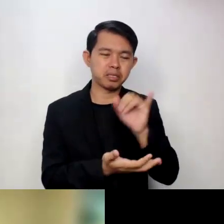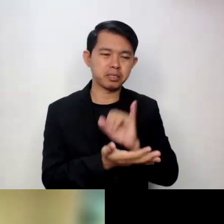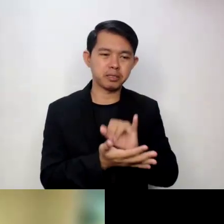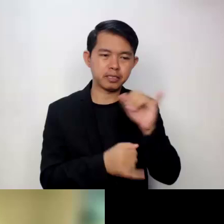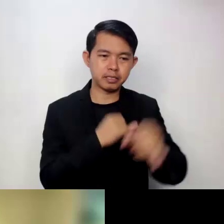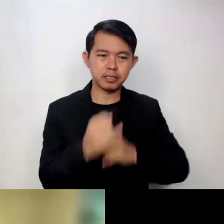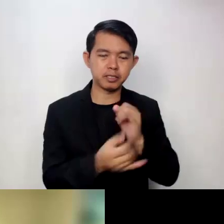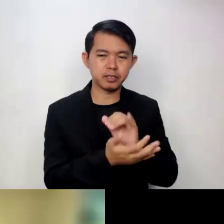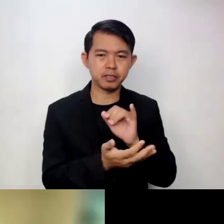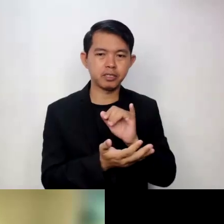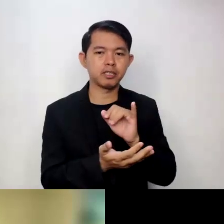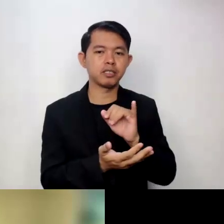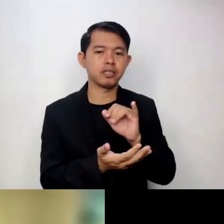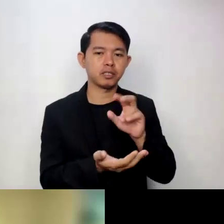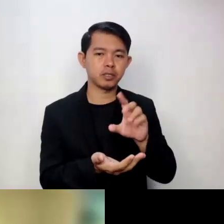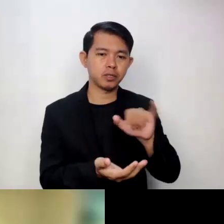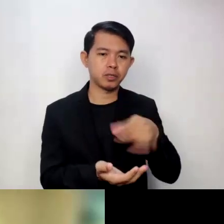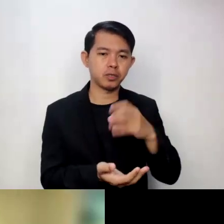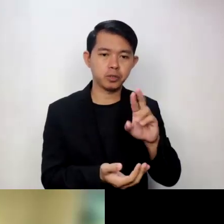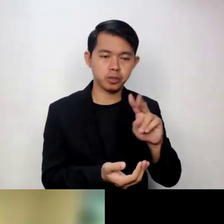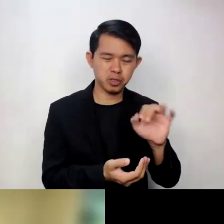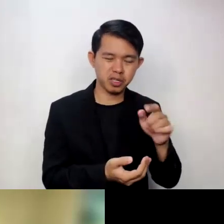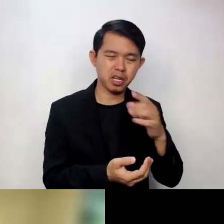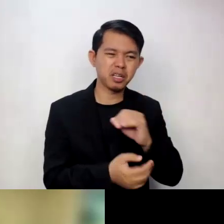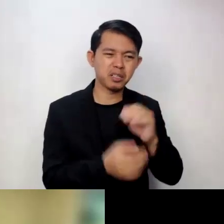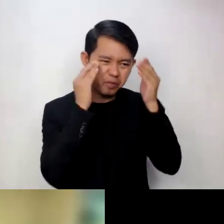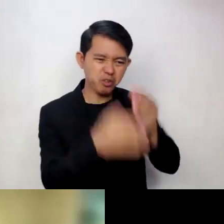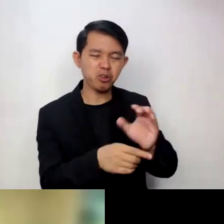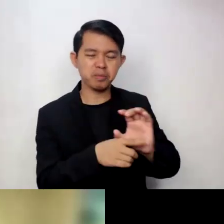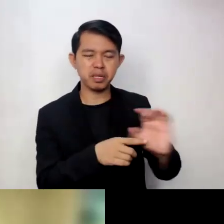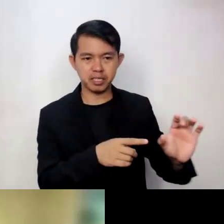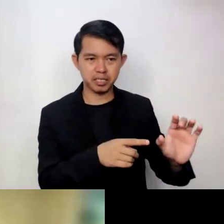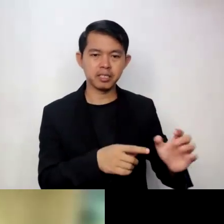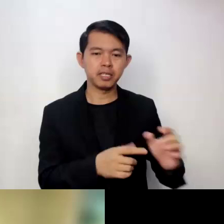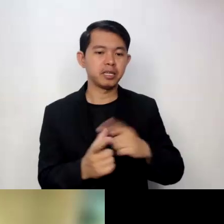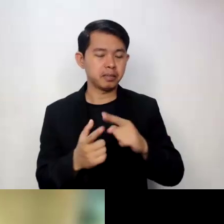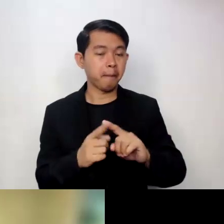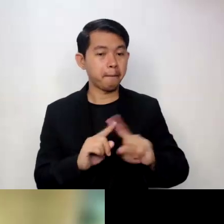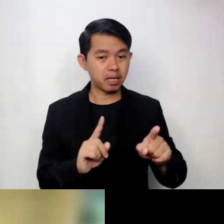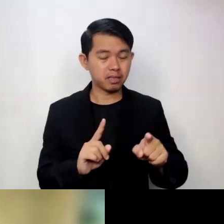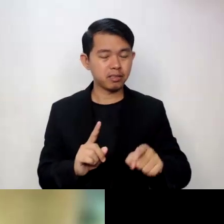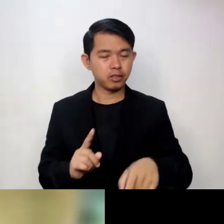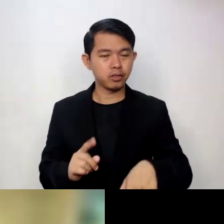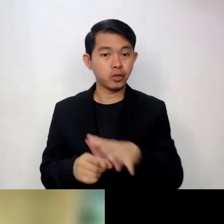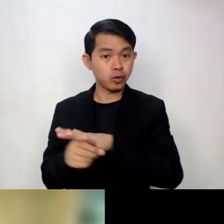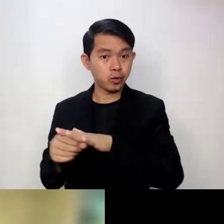because it will advance my career. Tapos magsasuffer yung